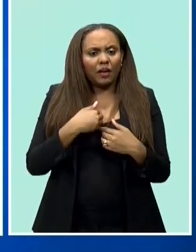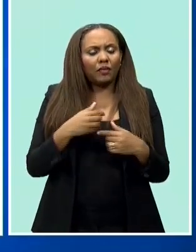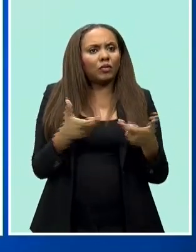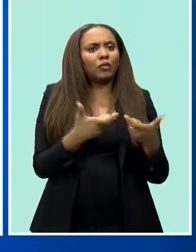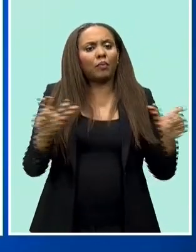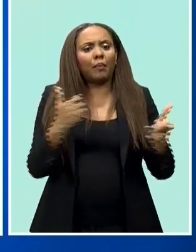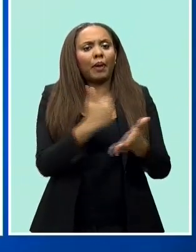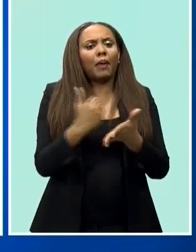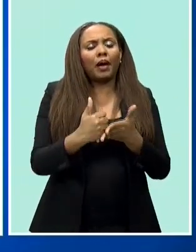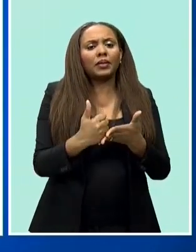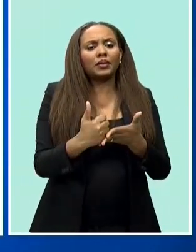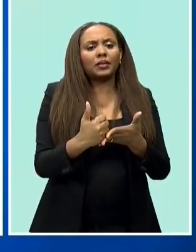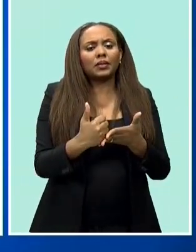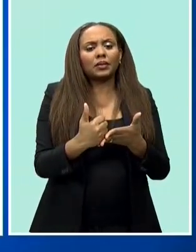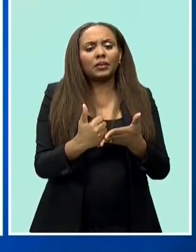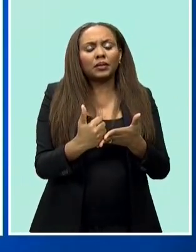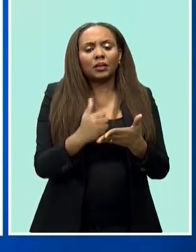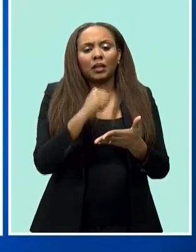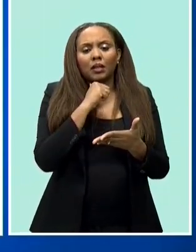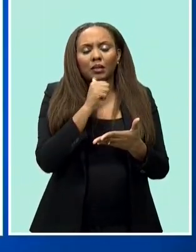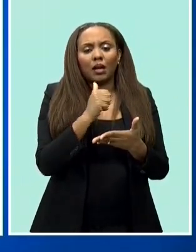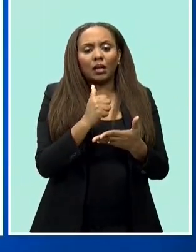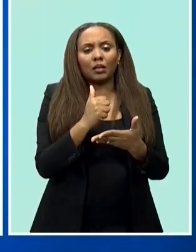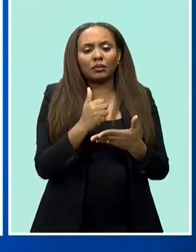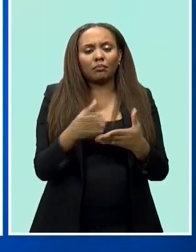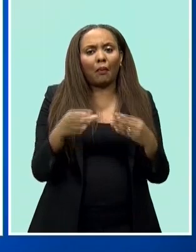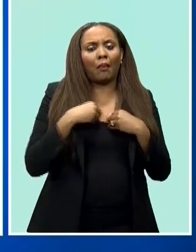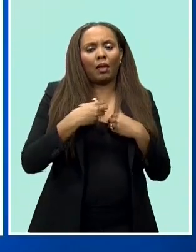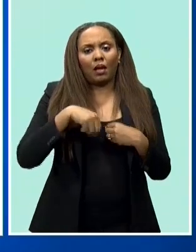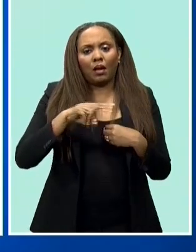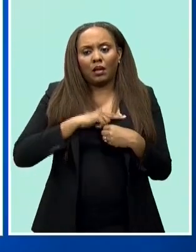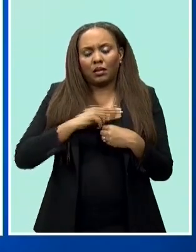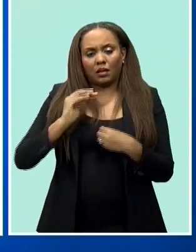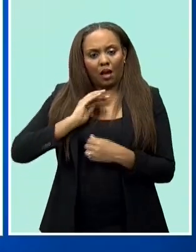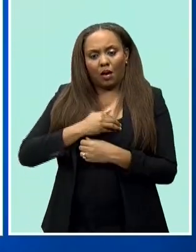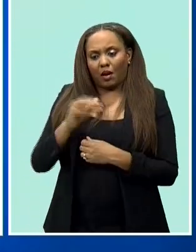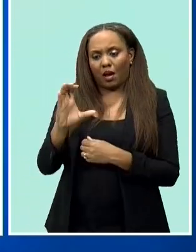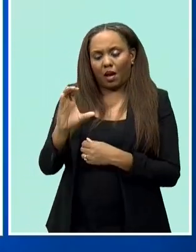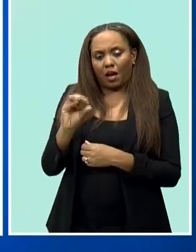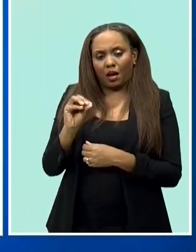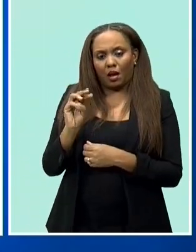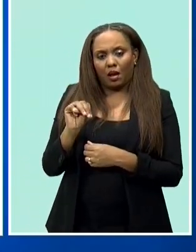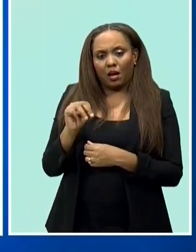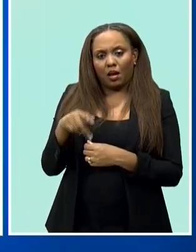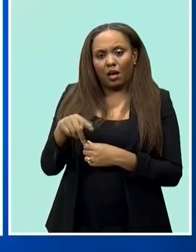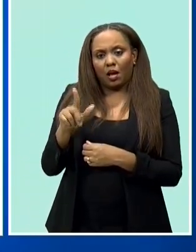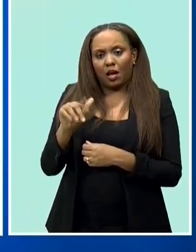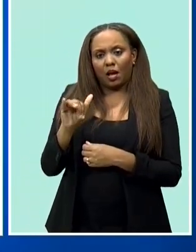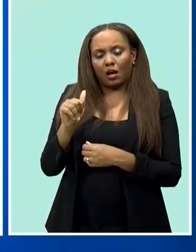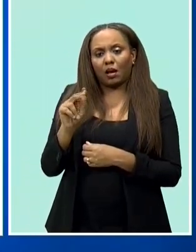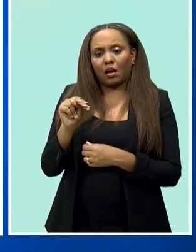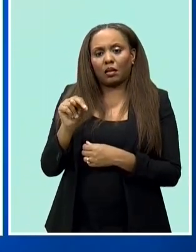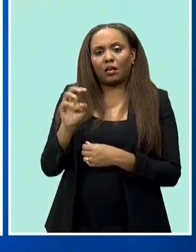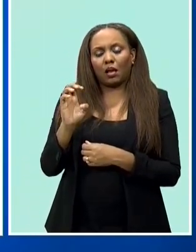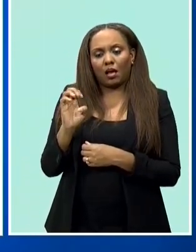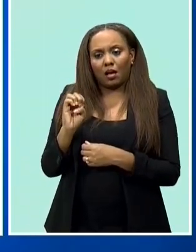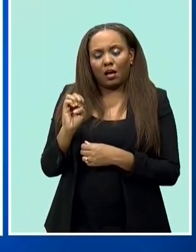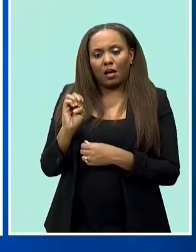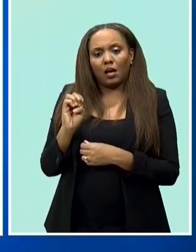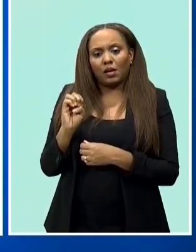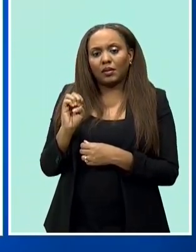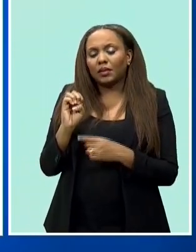own compliance agencies have become excessive. And sometimes it's now reducing the size of the amount of money